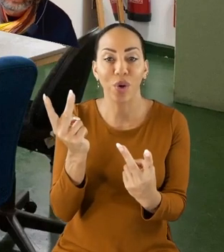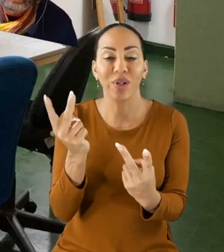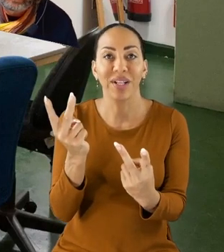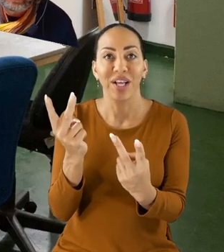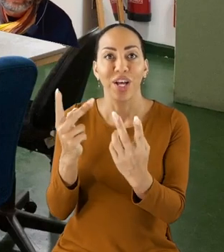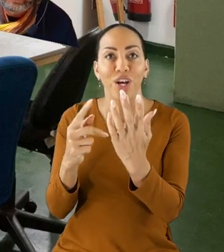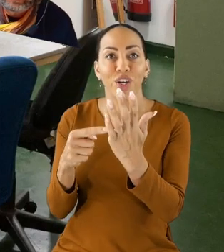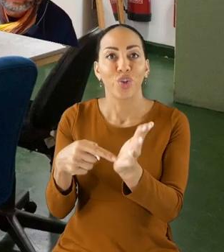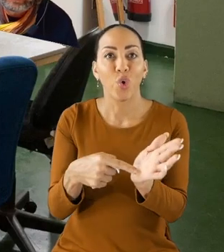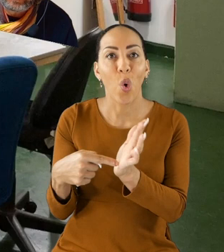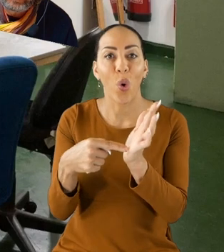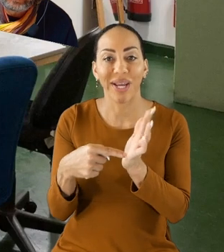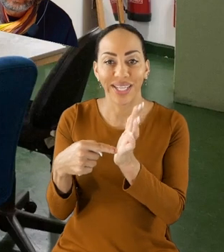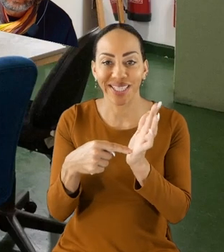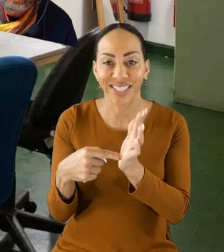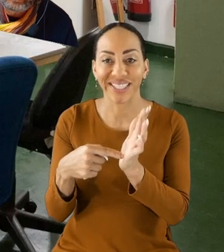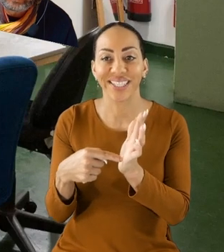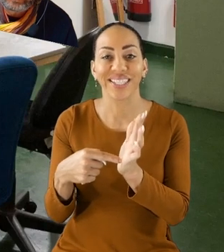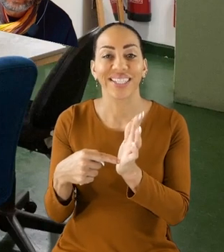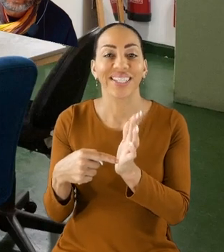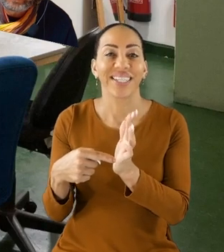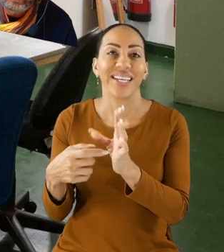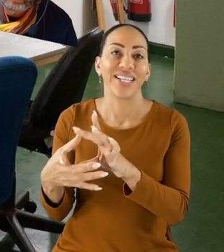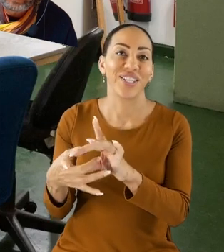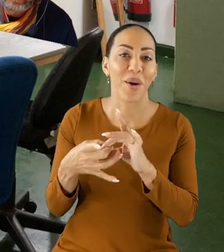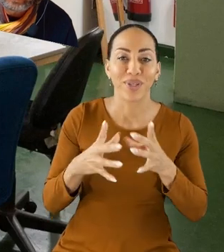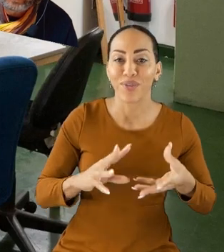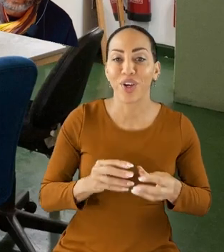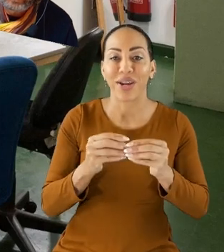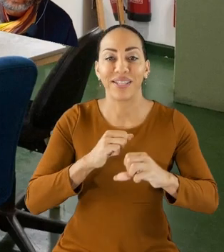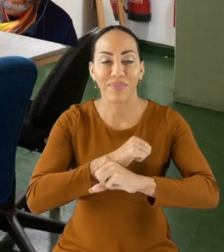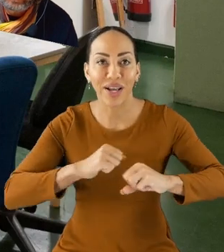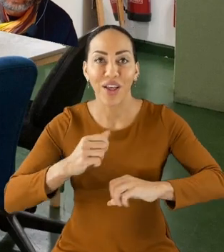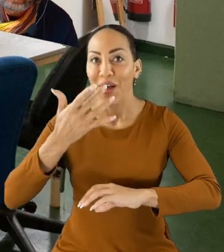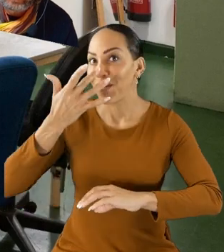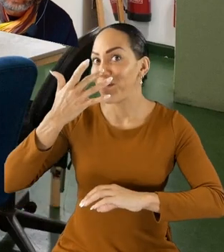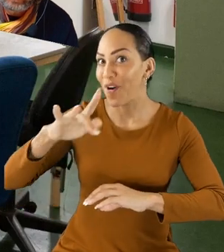the new visual toys they had in terms of creative spaces,